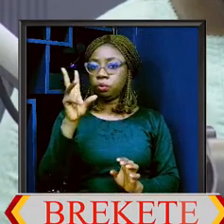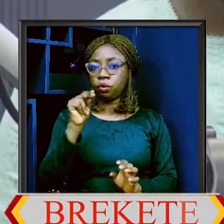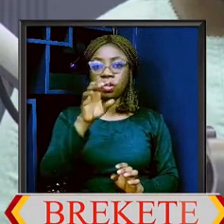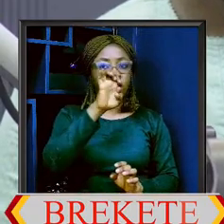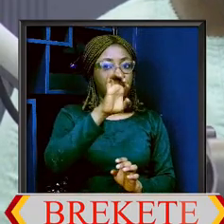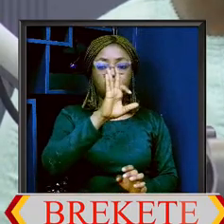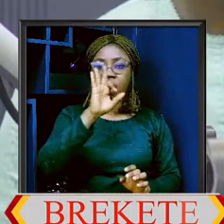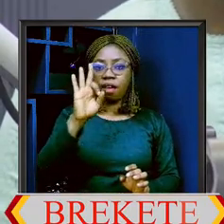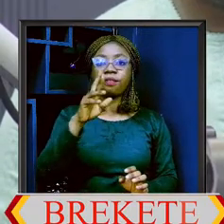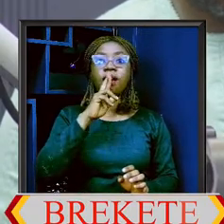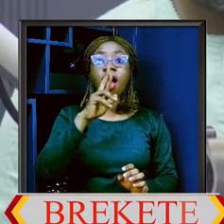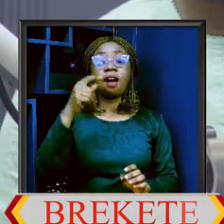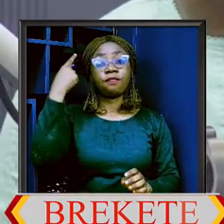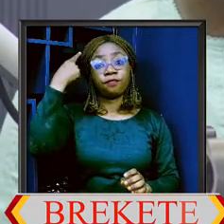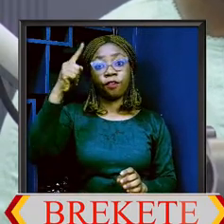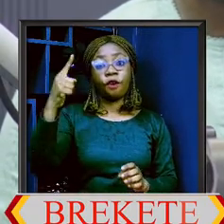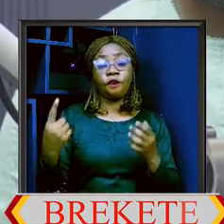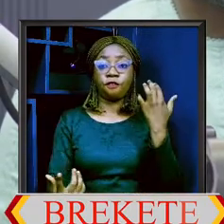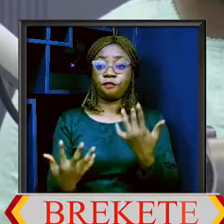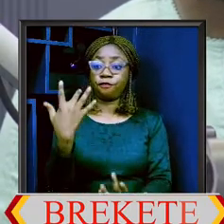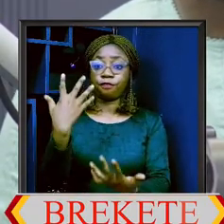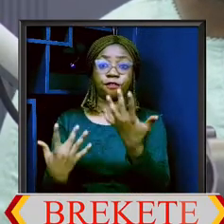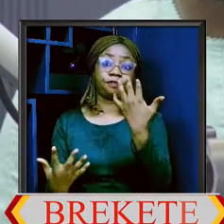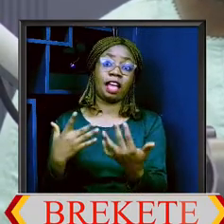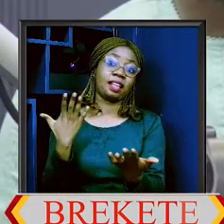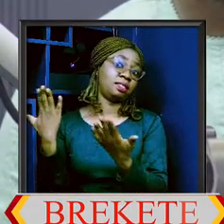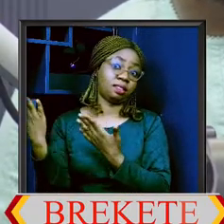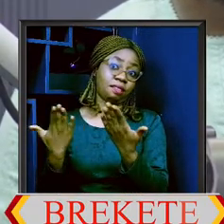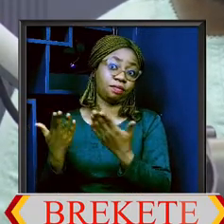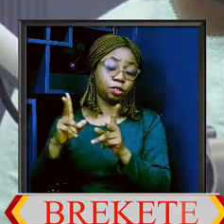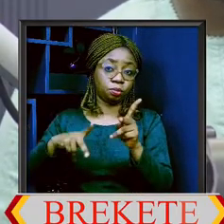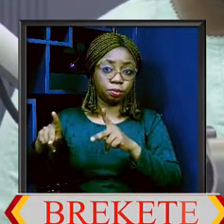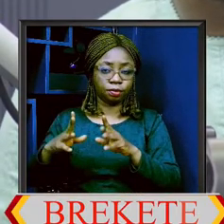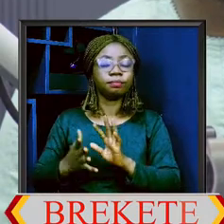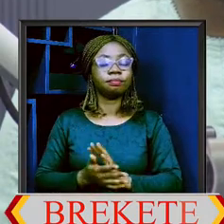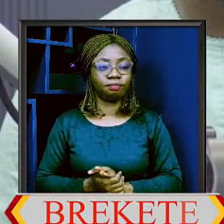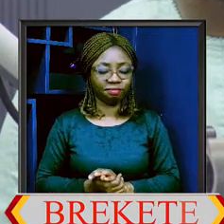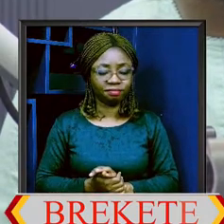ones are for fire service okay yes sir